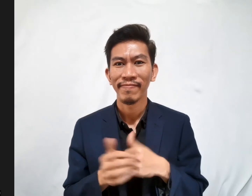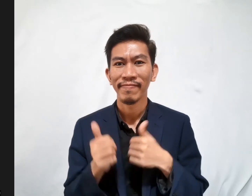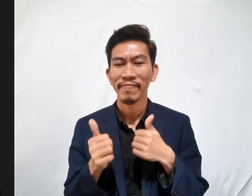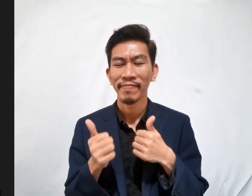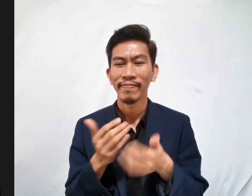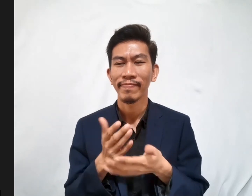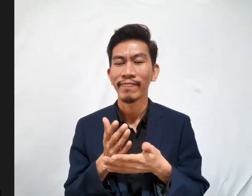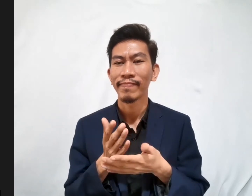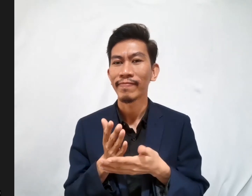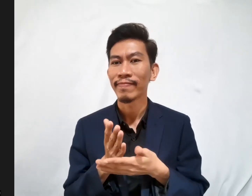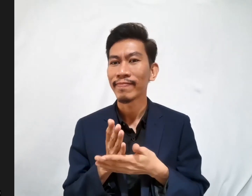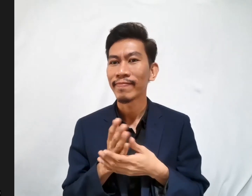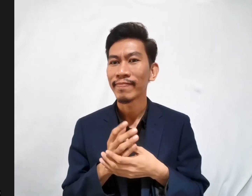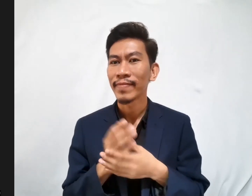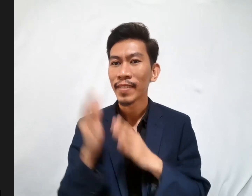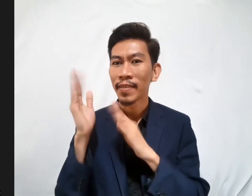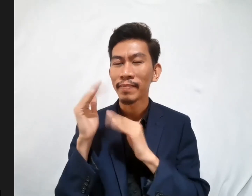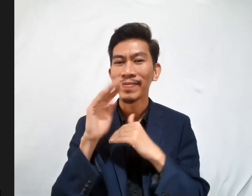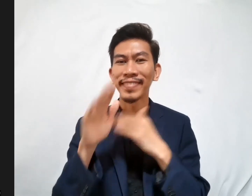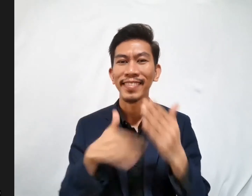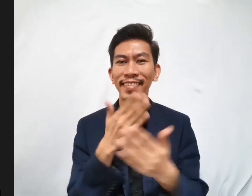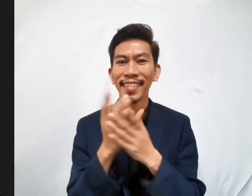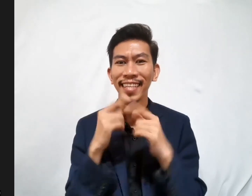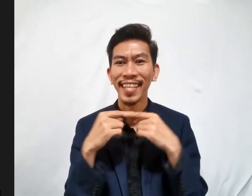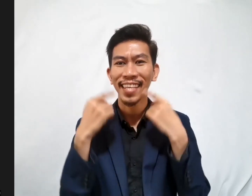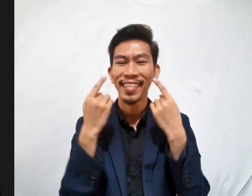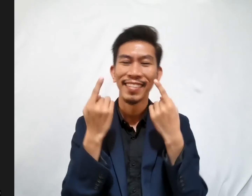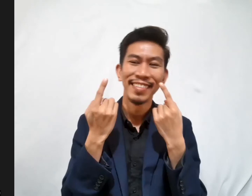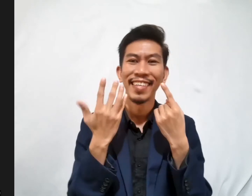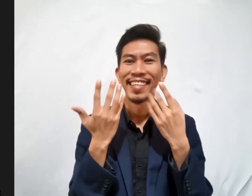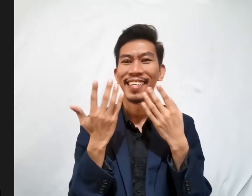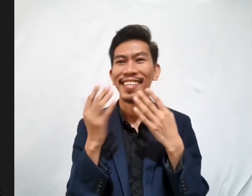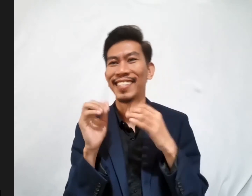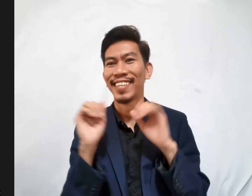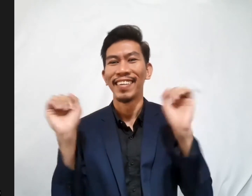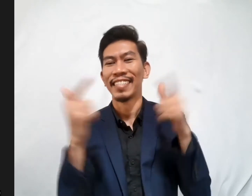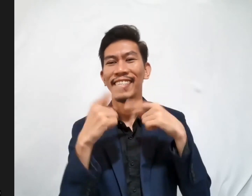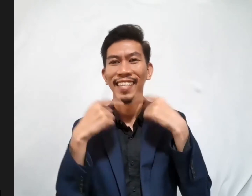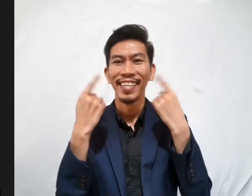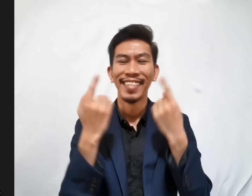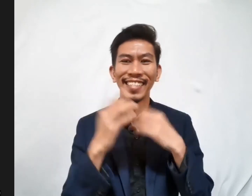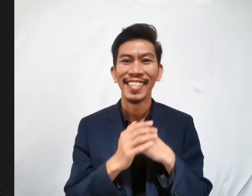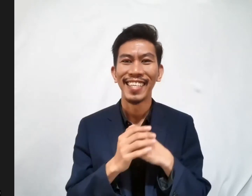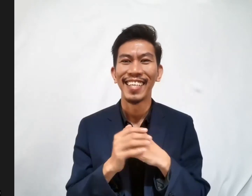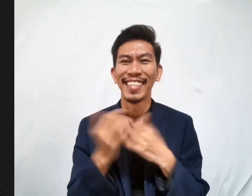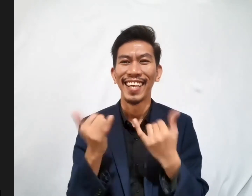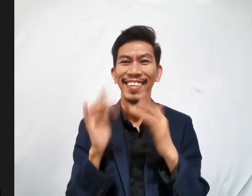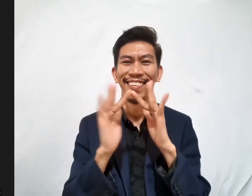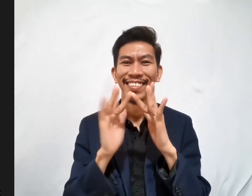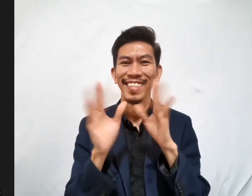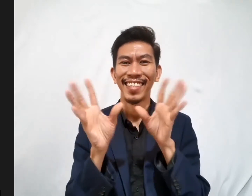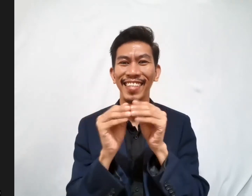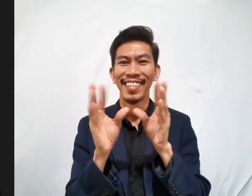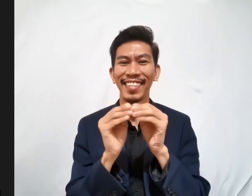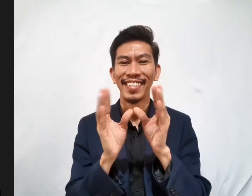So it's important lang that hopefully everybody smiled at a certain point in the in the VTHD. Bahala na kami.